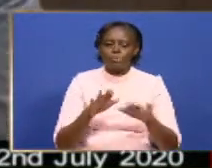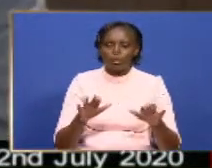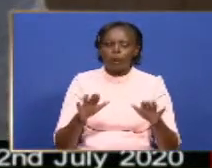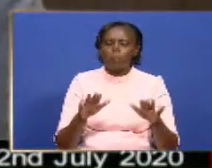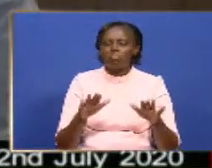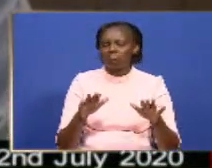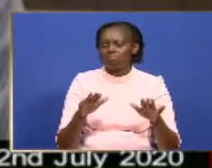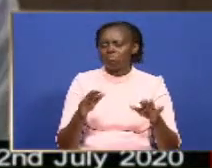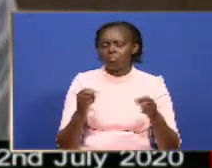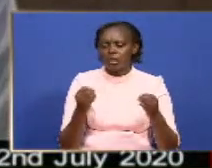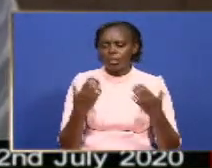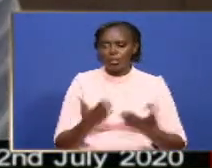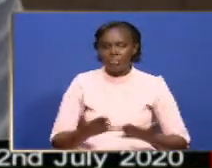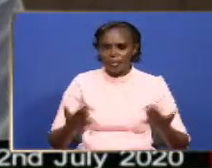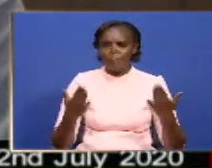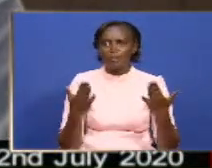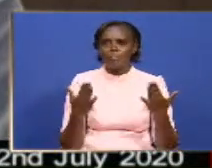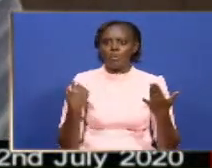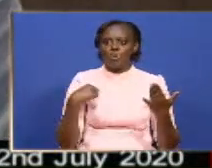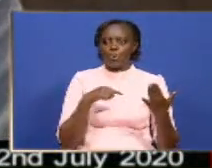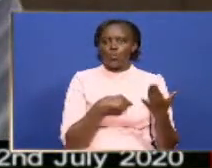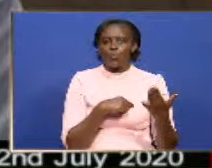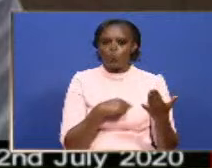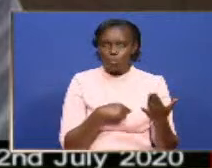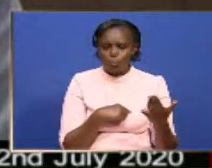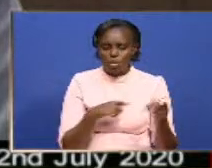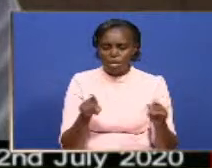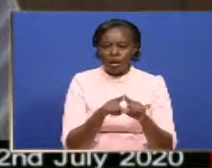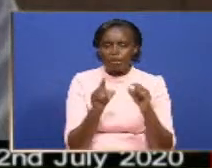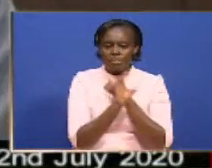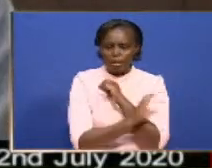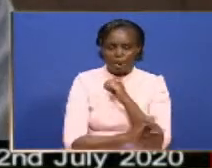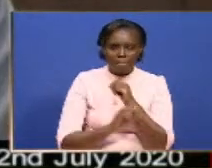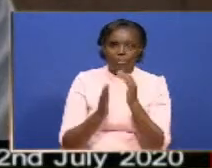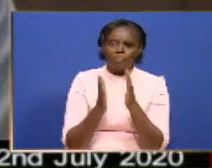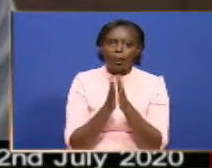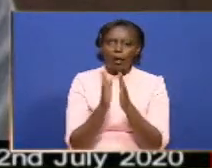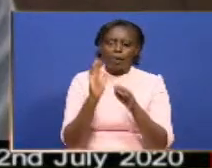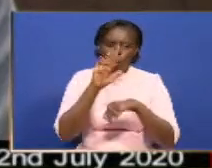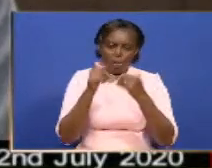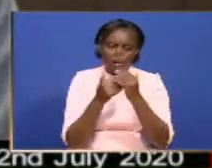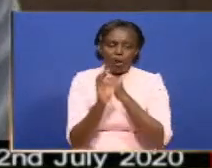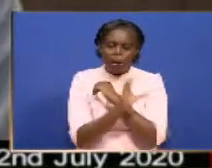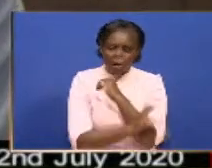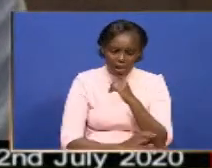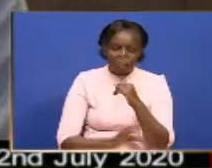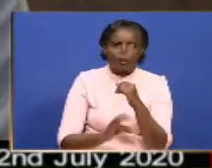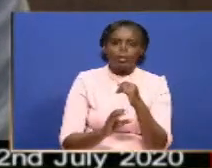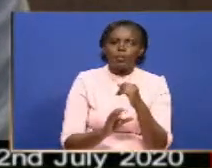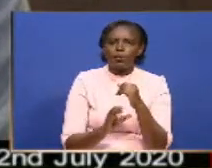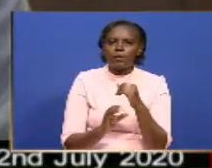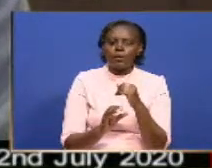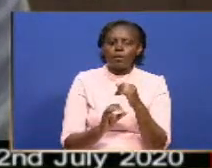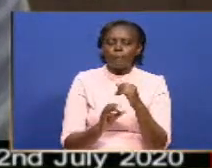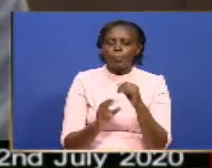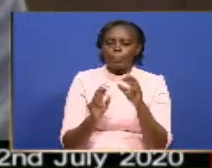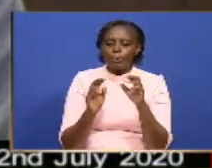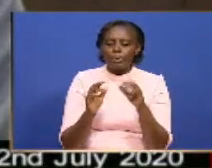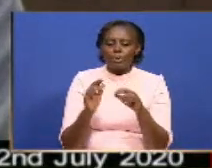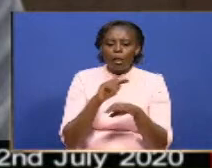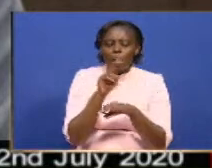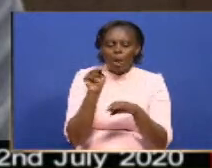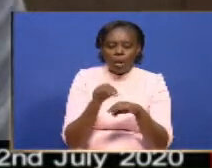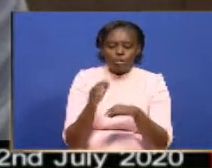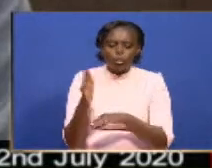all that. We, as a country, and all countries worldwide, look at their national security